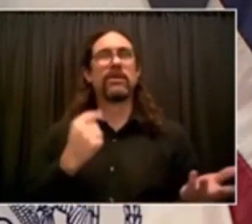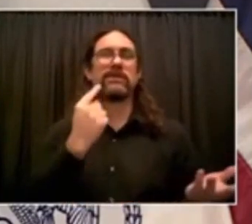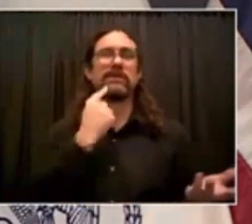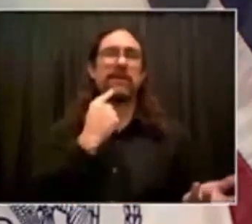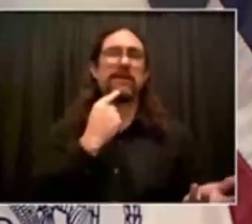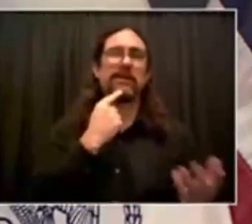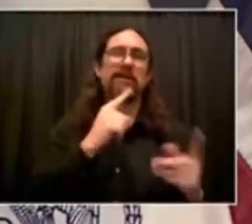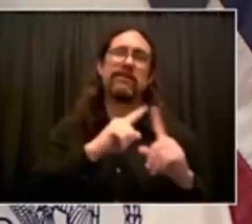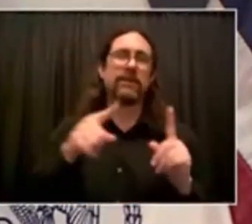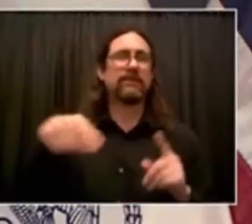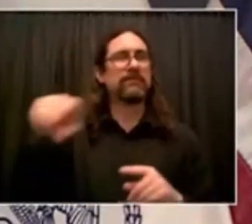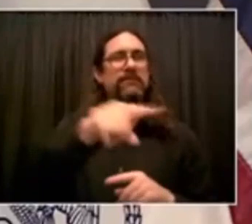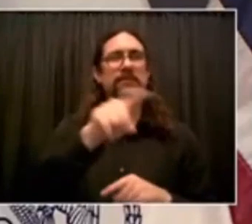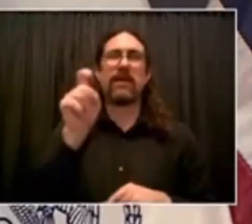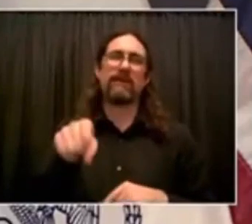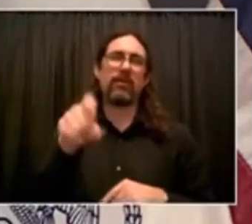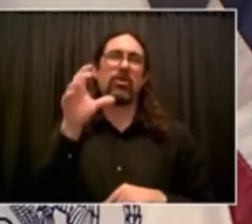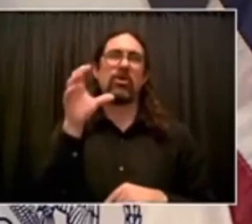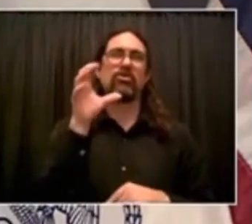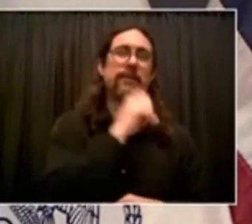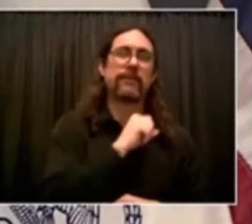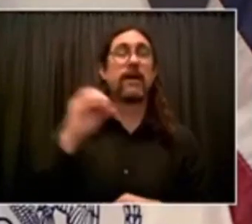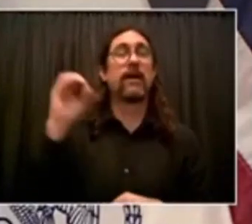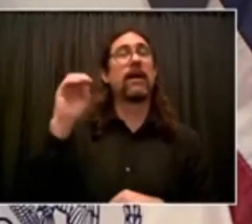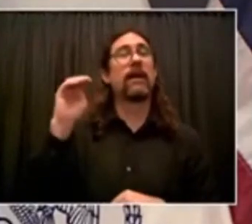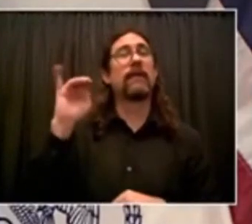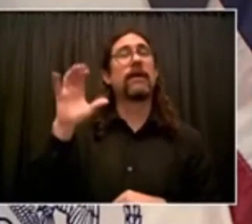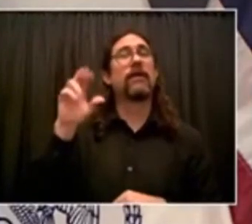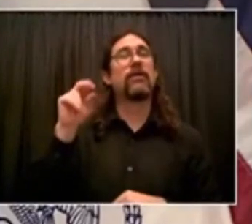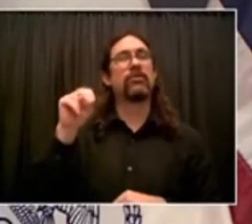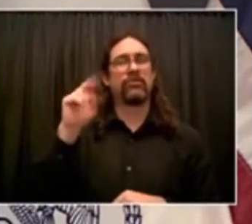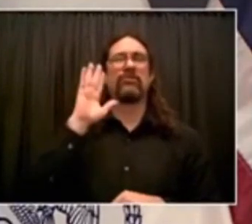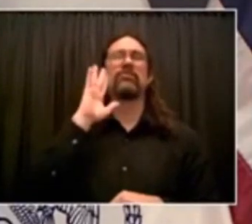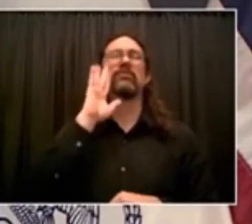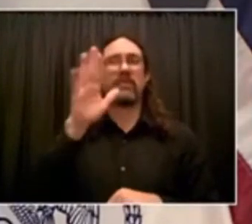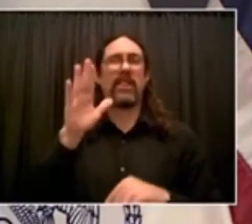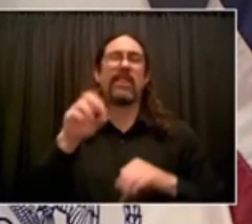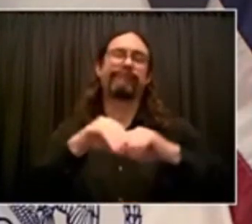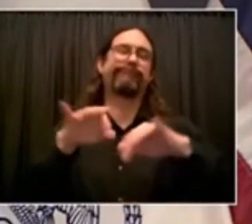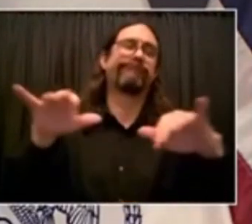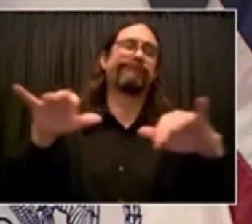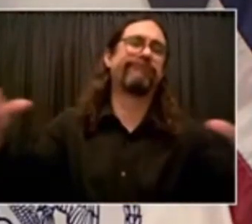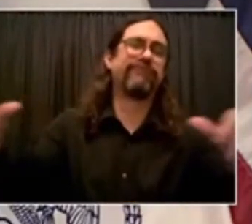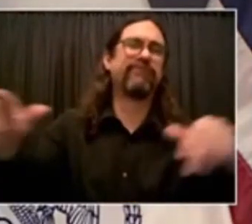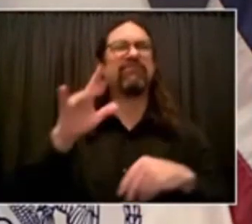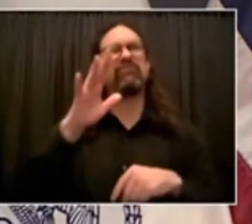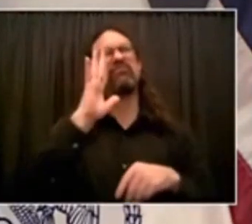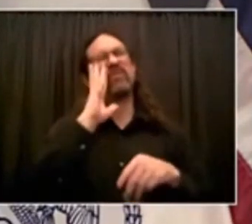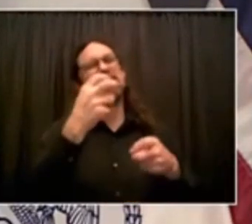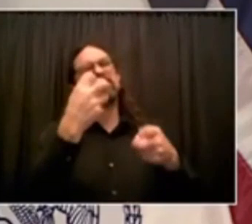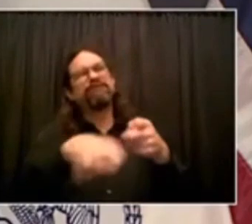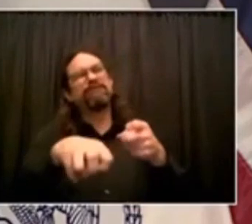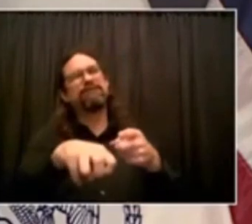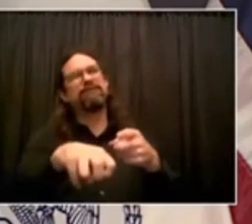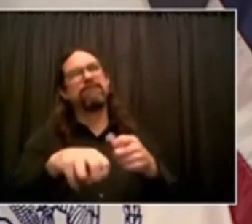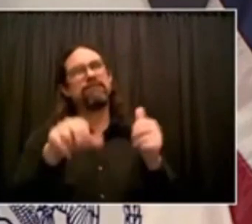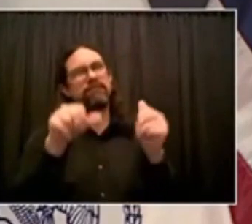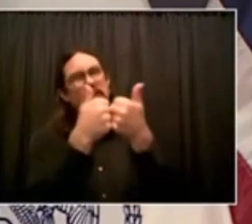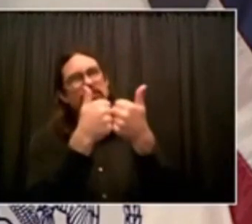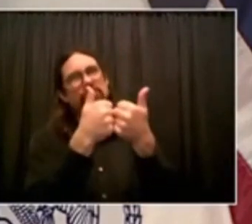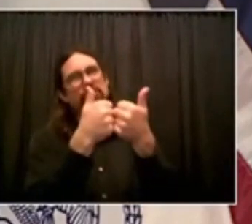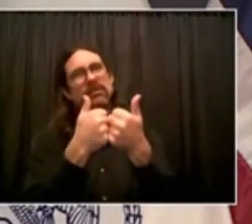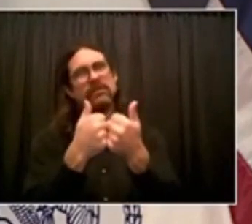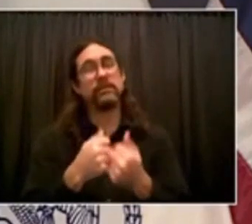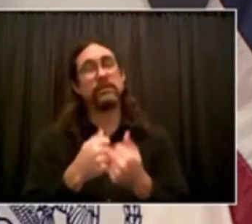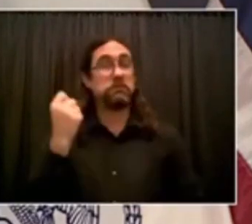been to this movie before. We've been down this road before. We know what happens when we get a new variant, particularly one that's highly